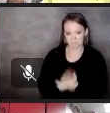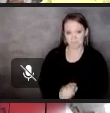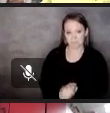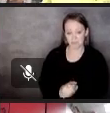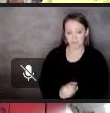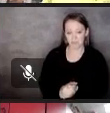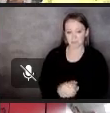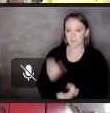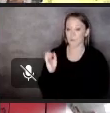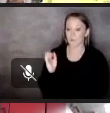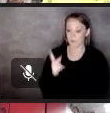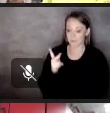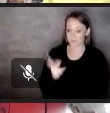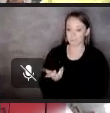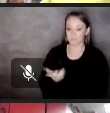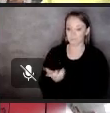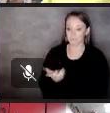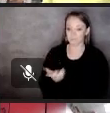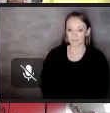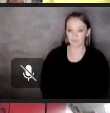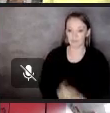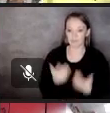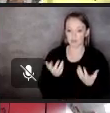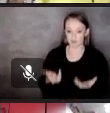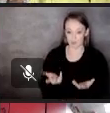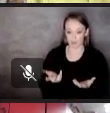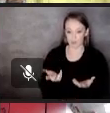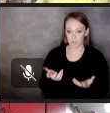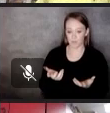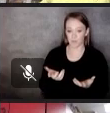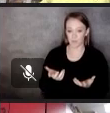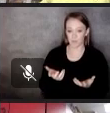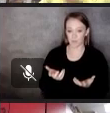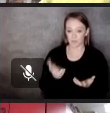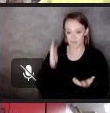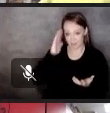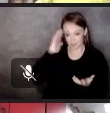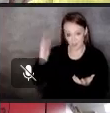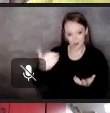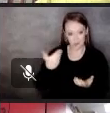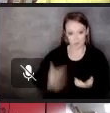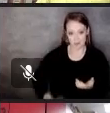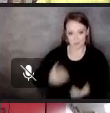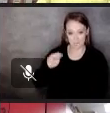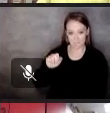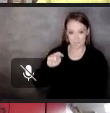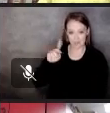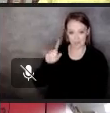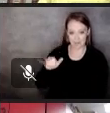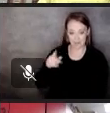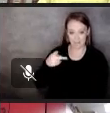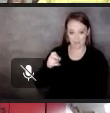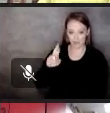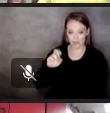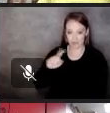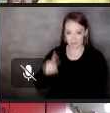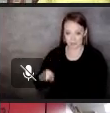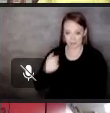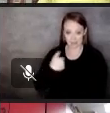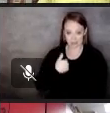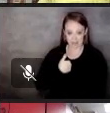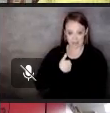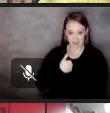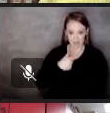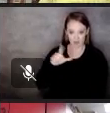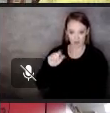Okay. So, hello, my name is Mandy Perez, and I am the 2023 Kentucky Teacher